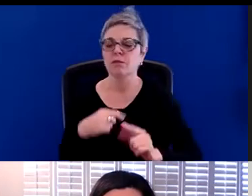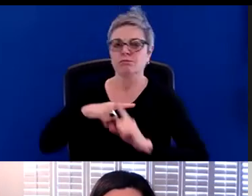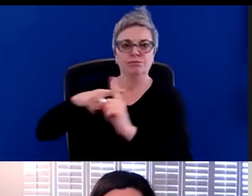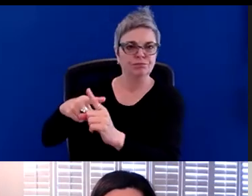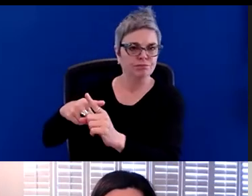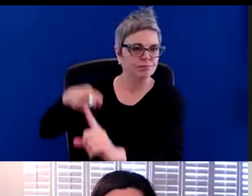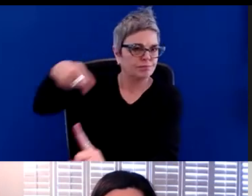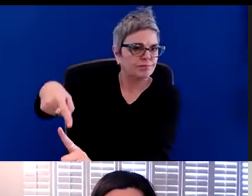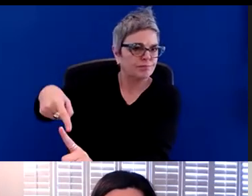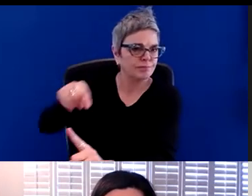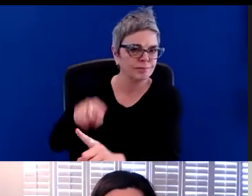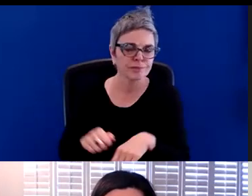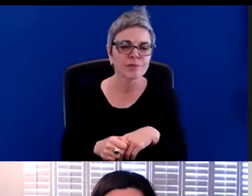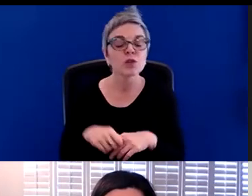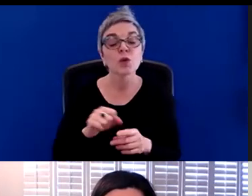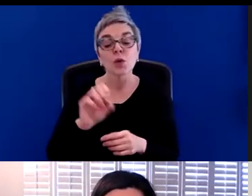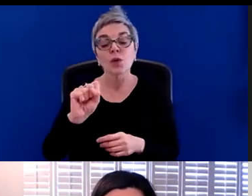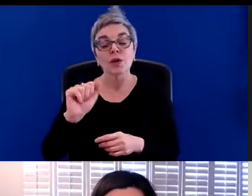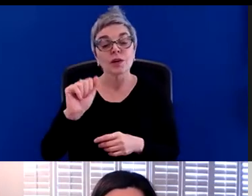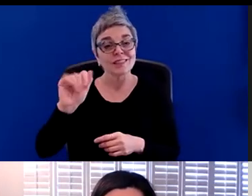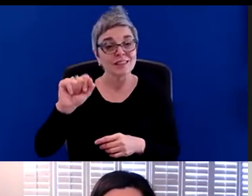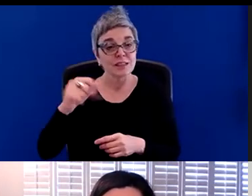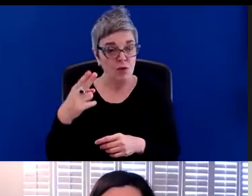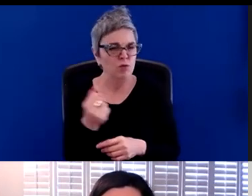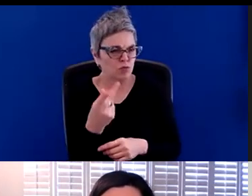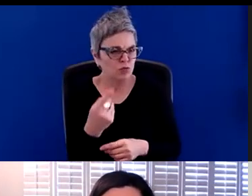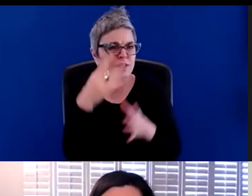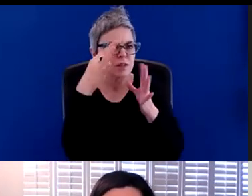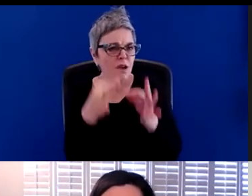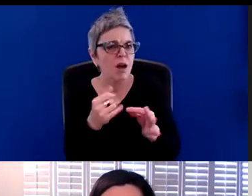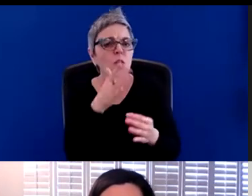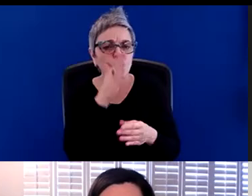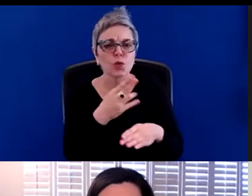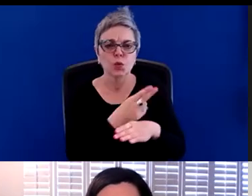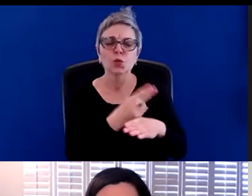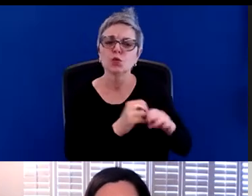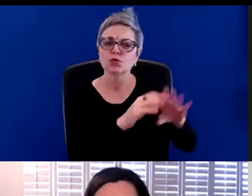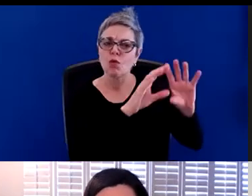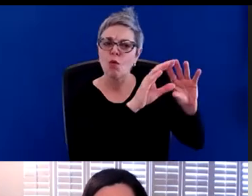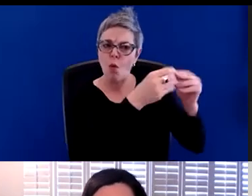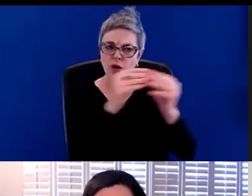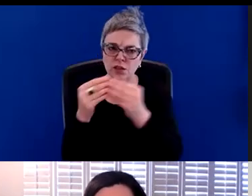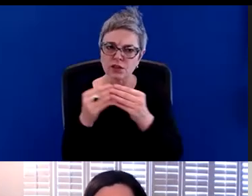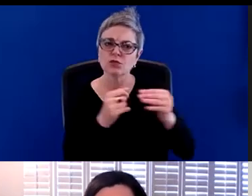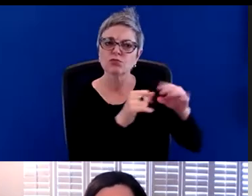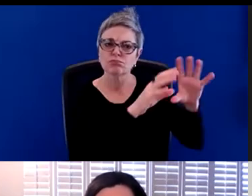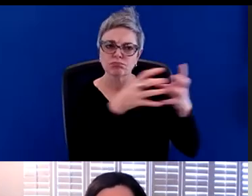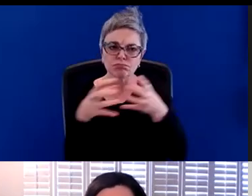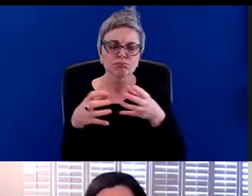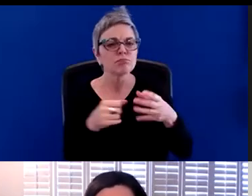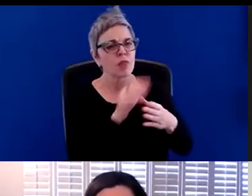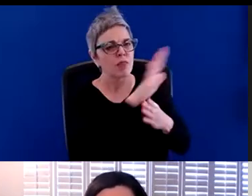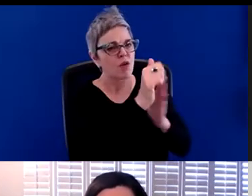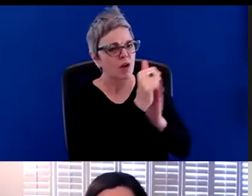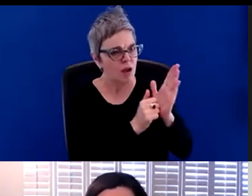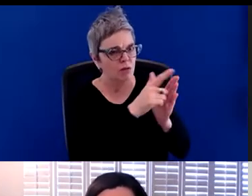go forth with utilizing the names of the organizations, particularly because their accounts were public and well-known and the organizations